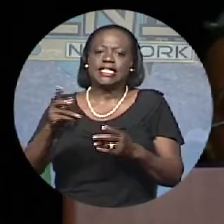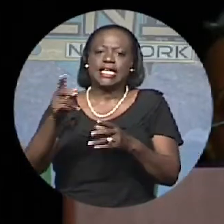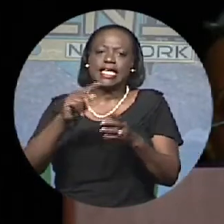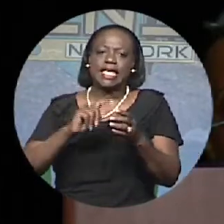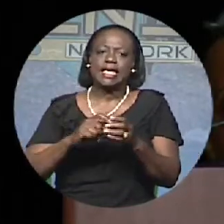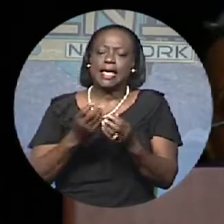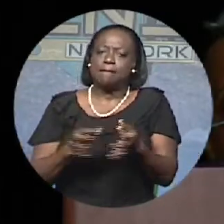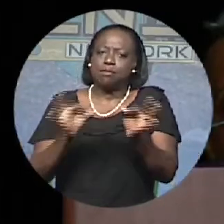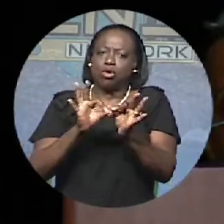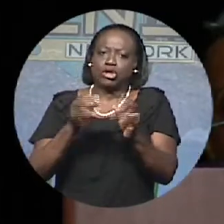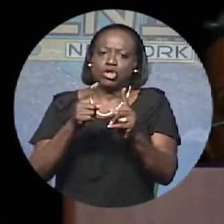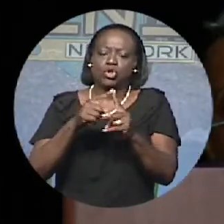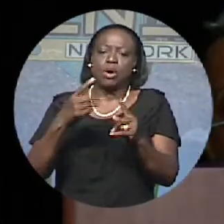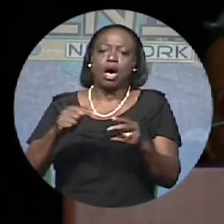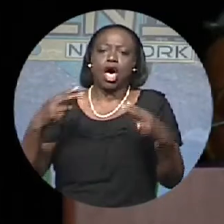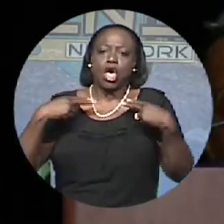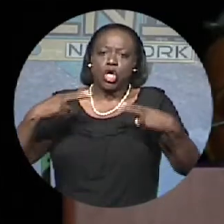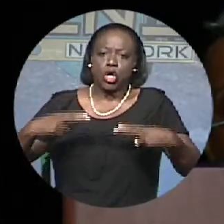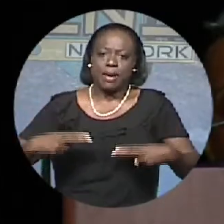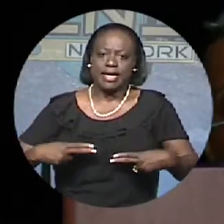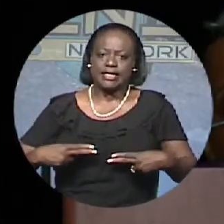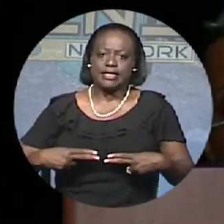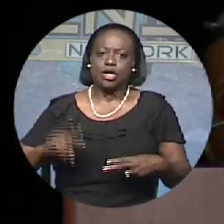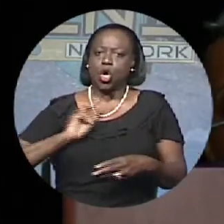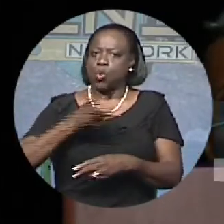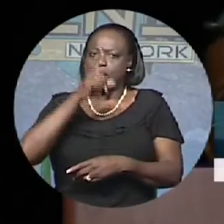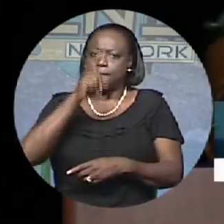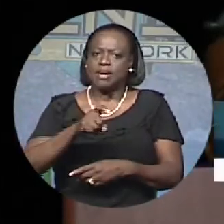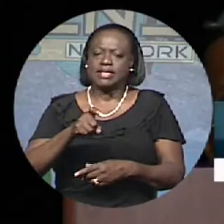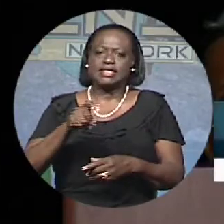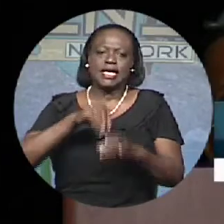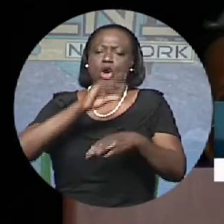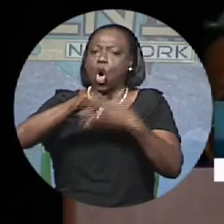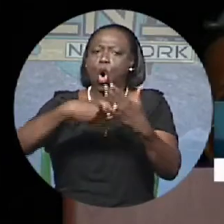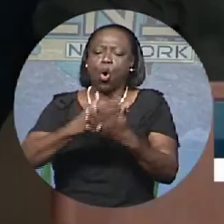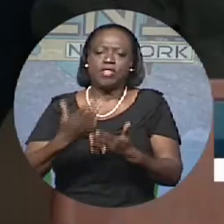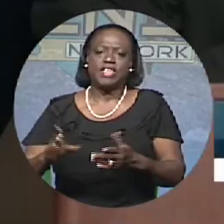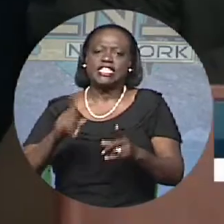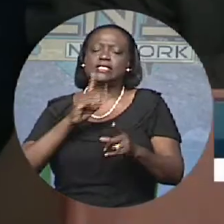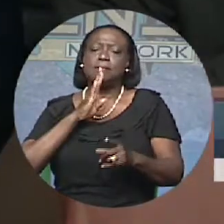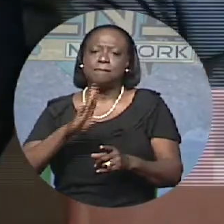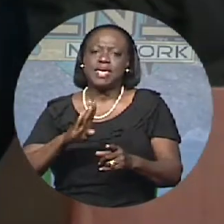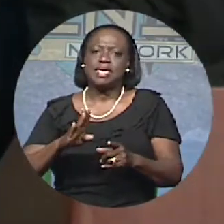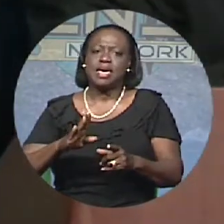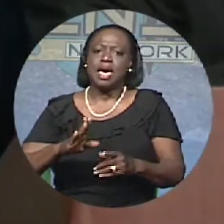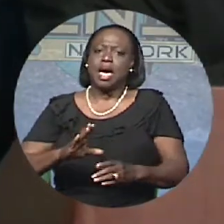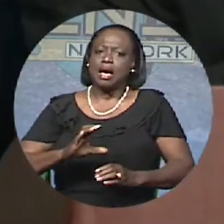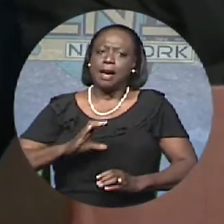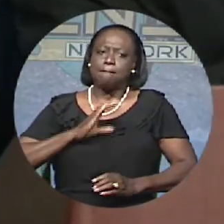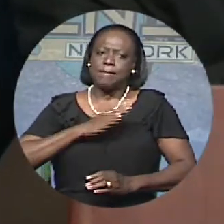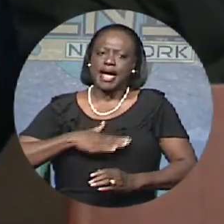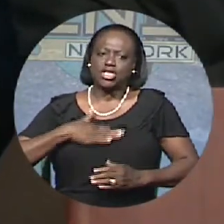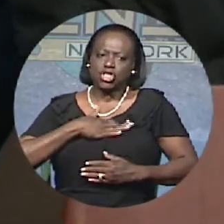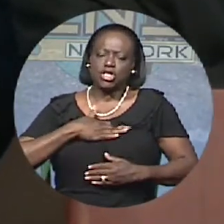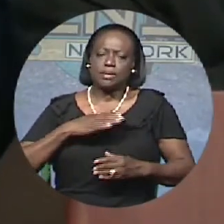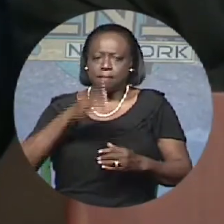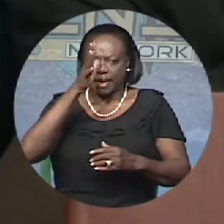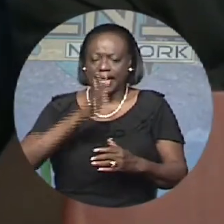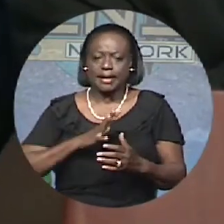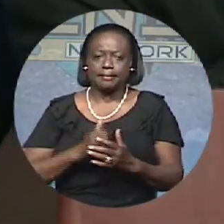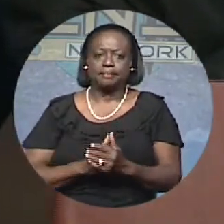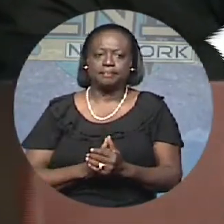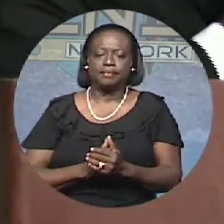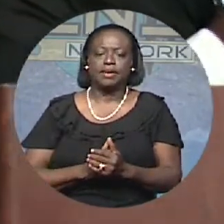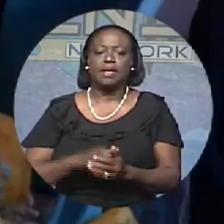our humanity. We must in all things be compassionate men. Senior pastor of Mount Tabor Full Gospel Baptist